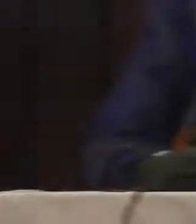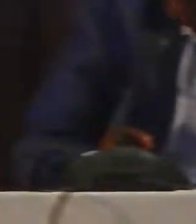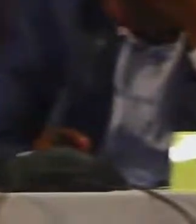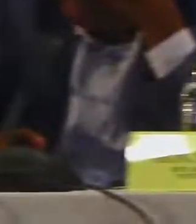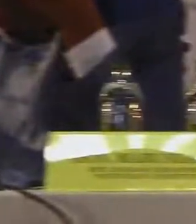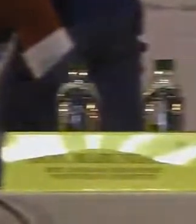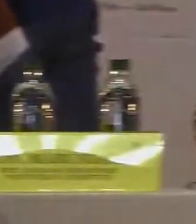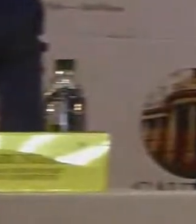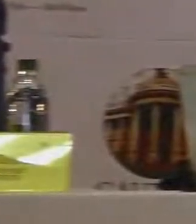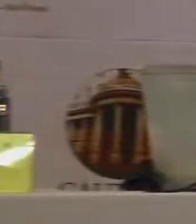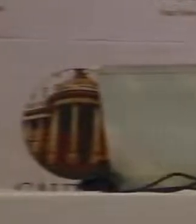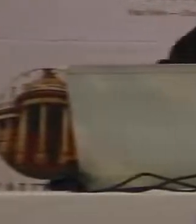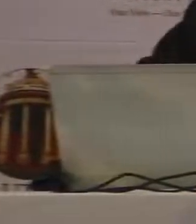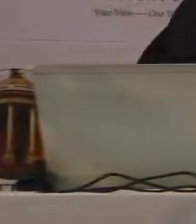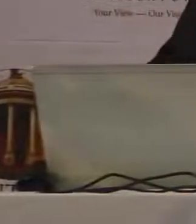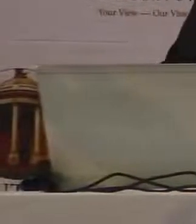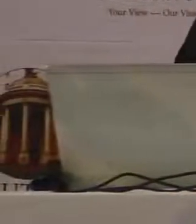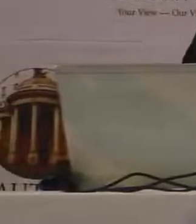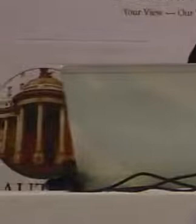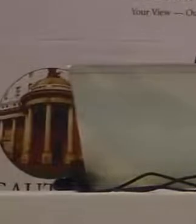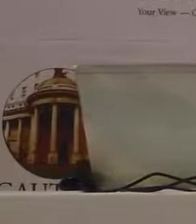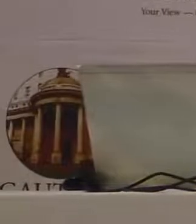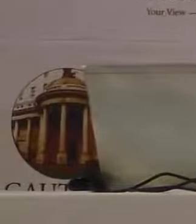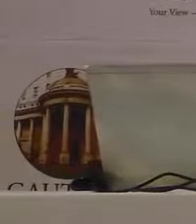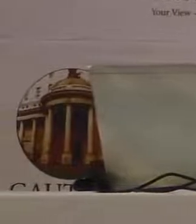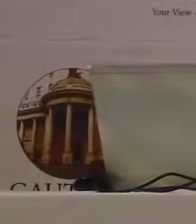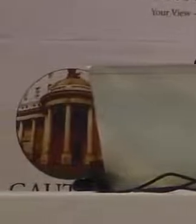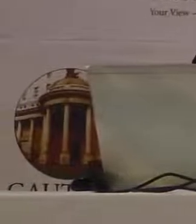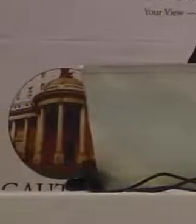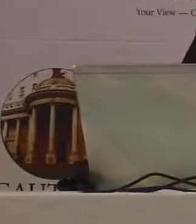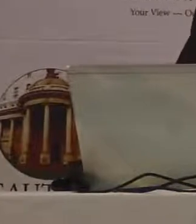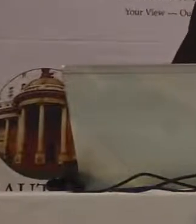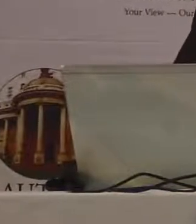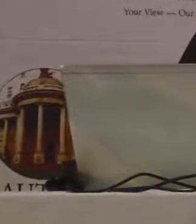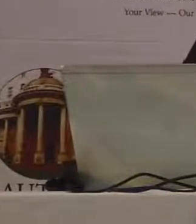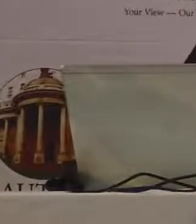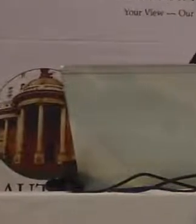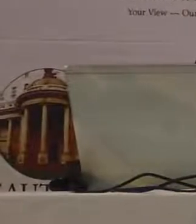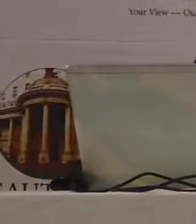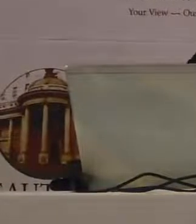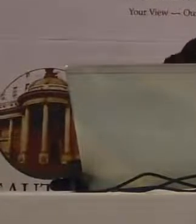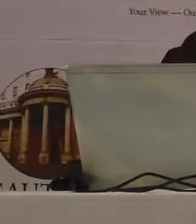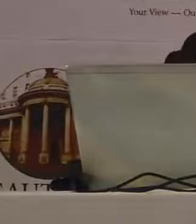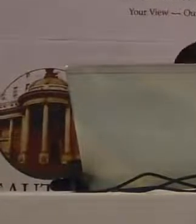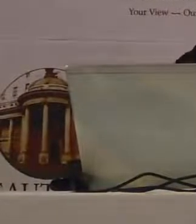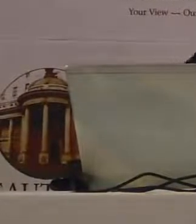Thank you very much. I'd already introduced the member of the Mayoral Committee,